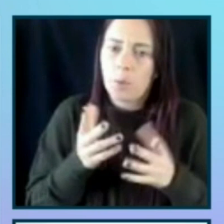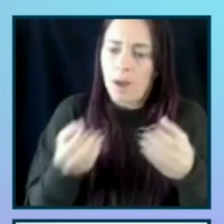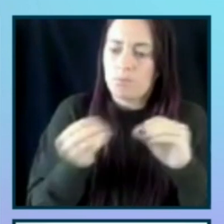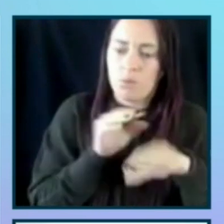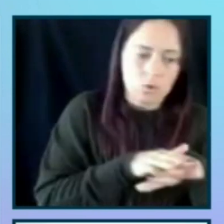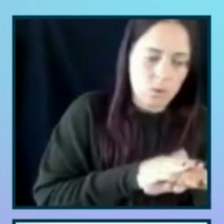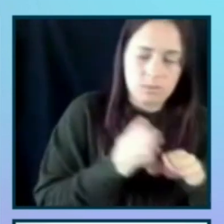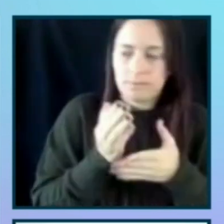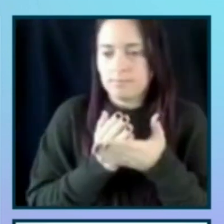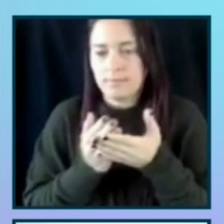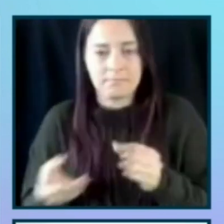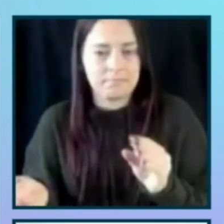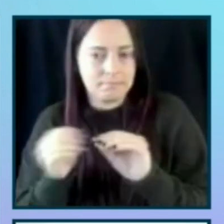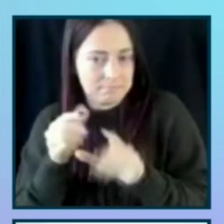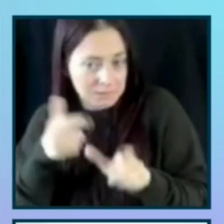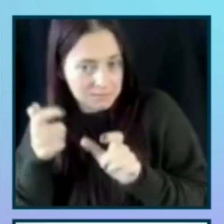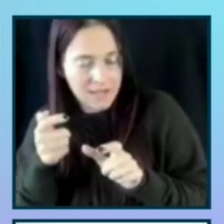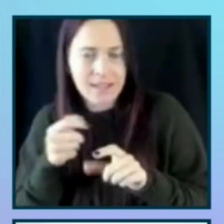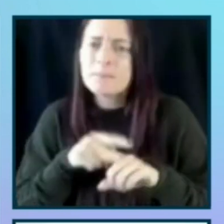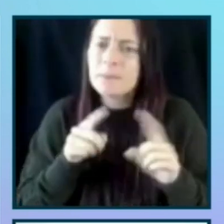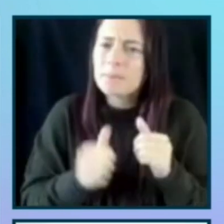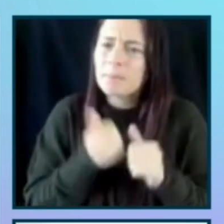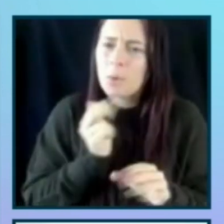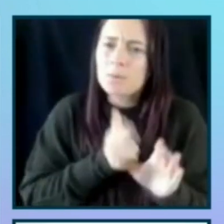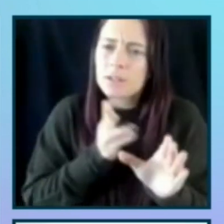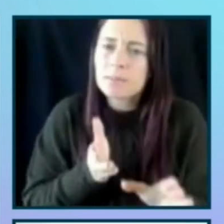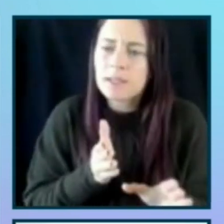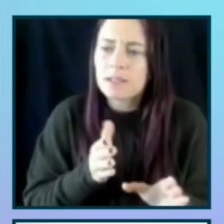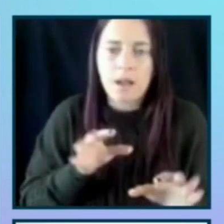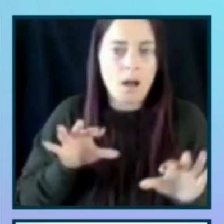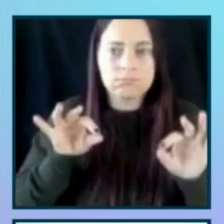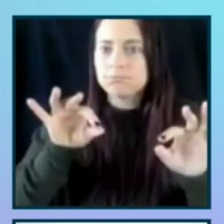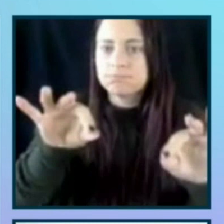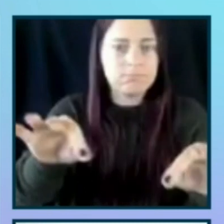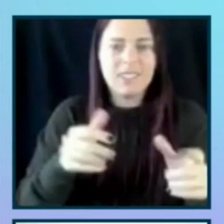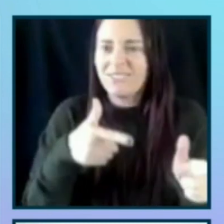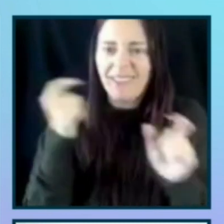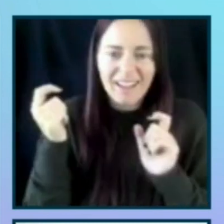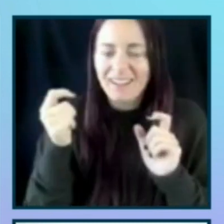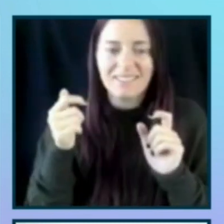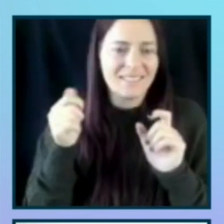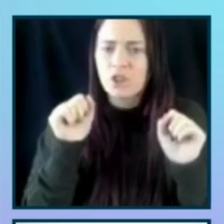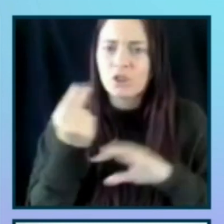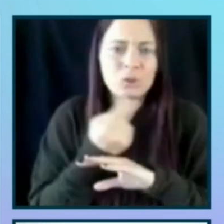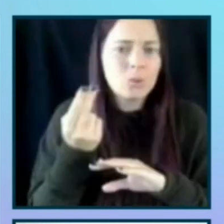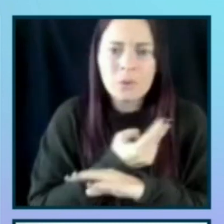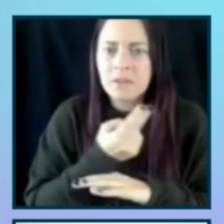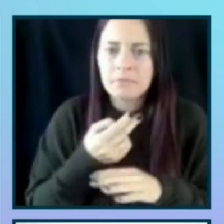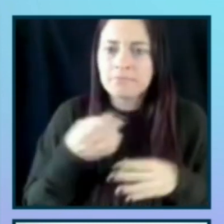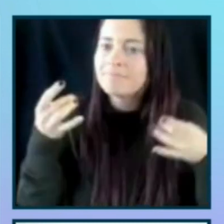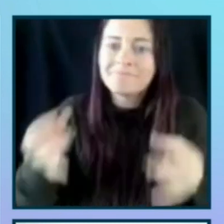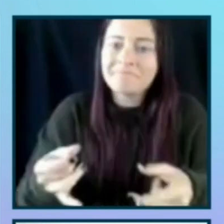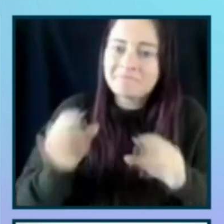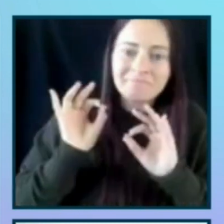it, trying to figure it out. But then the majority of participants picked it up really quick and were able to use it seamlessly. And we did